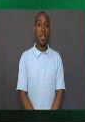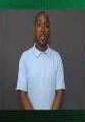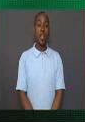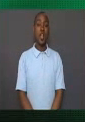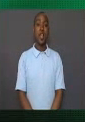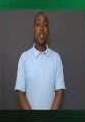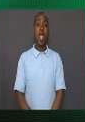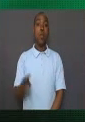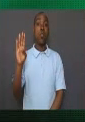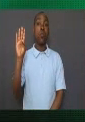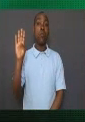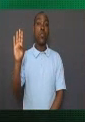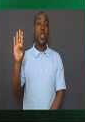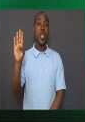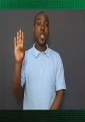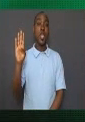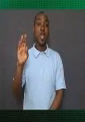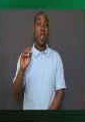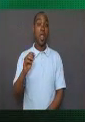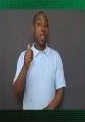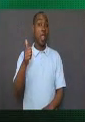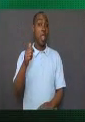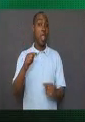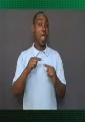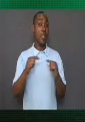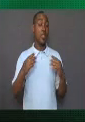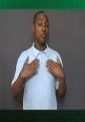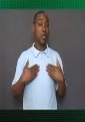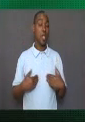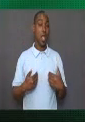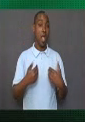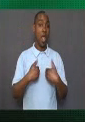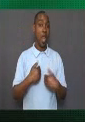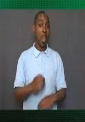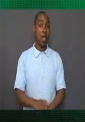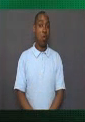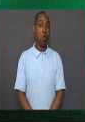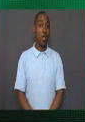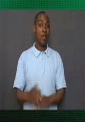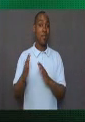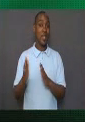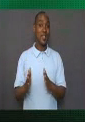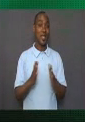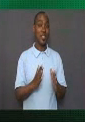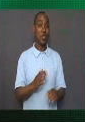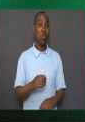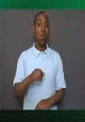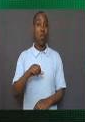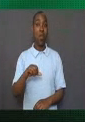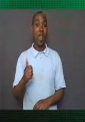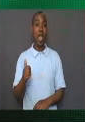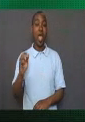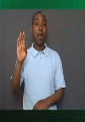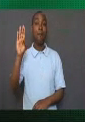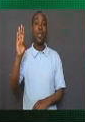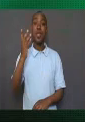B has an A antibody, so it can only mix with other type